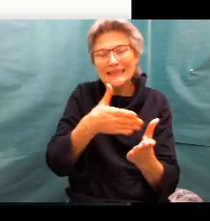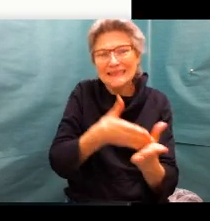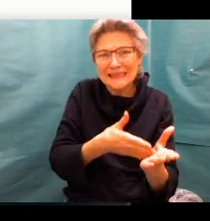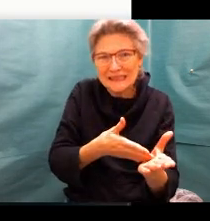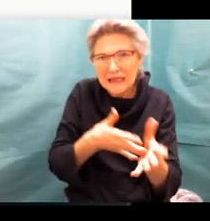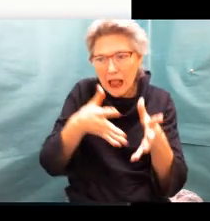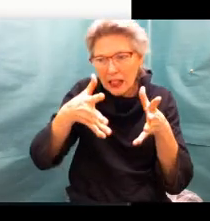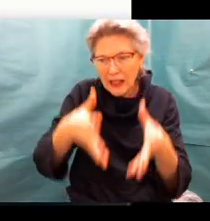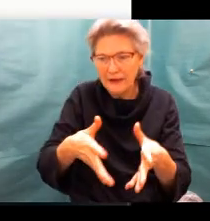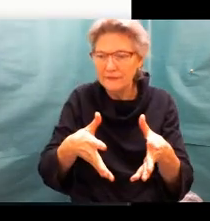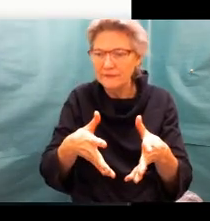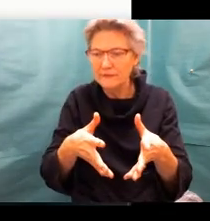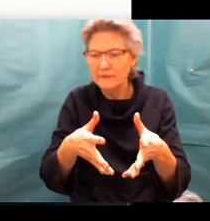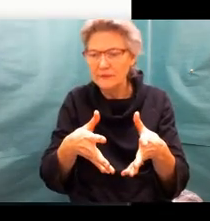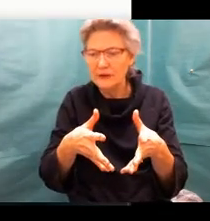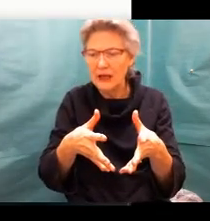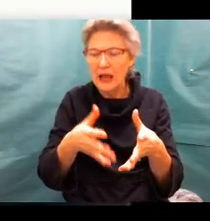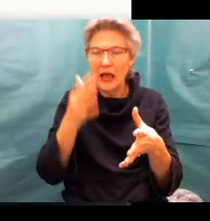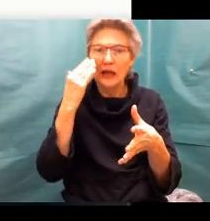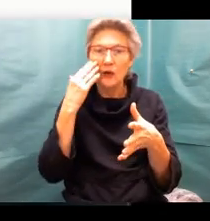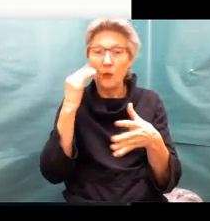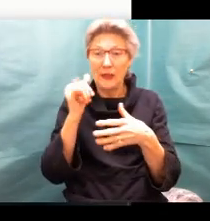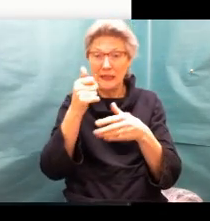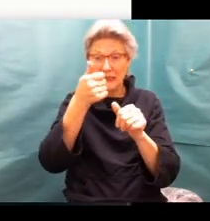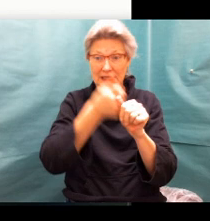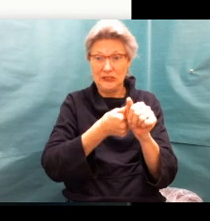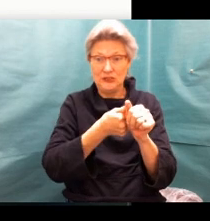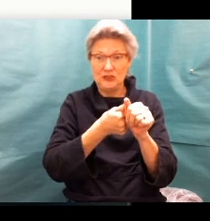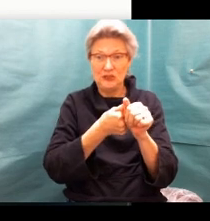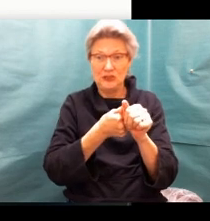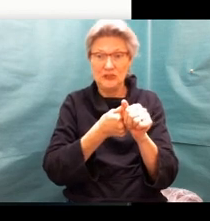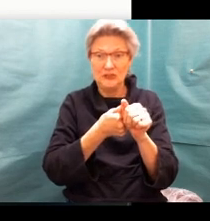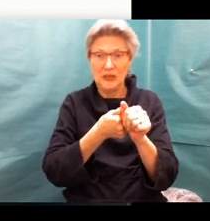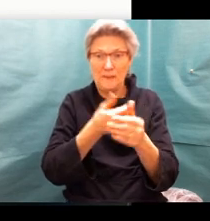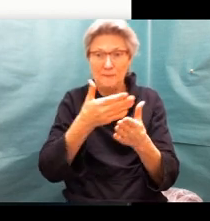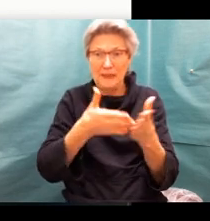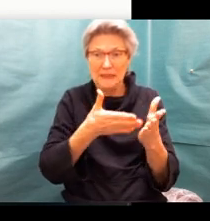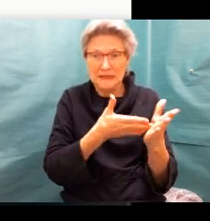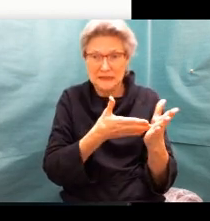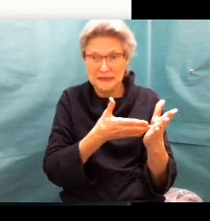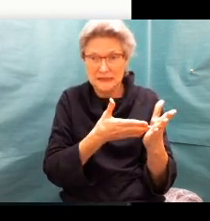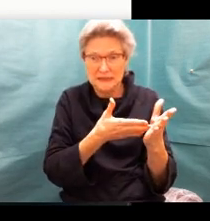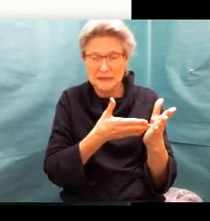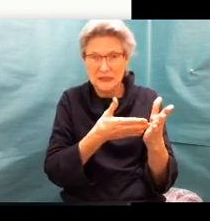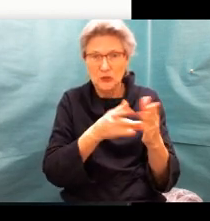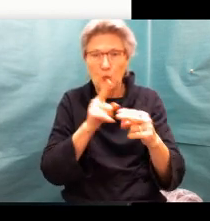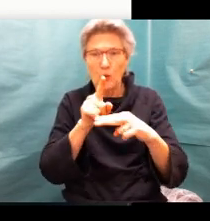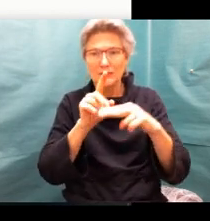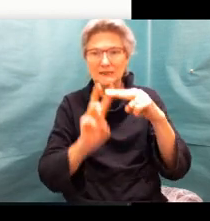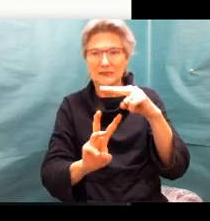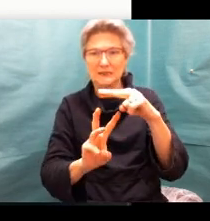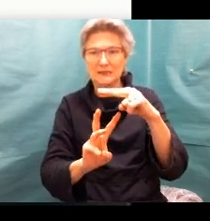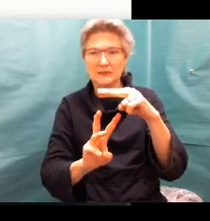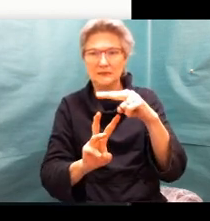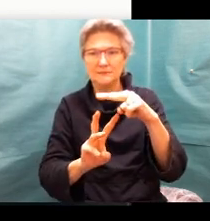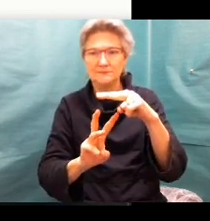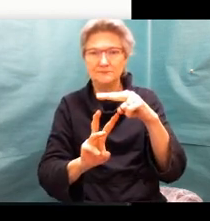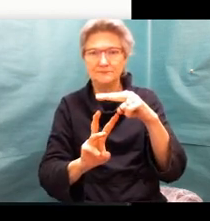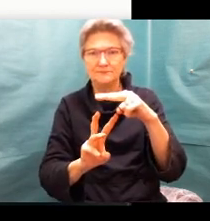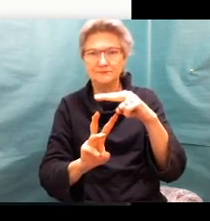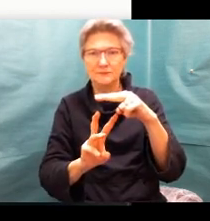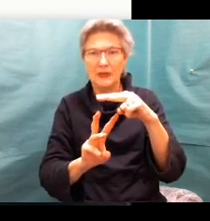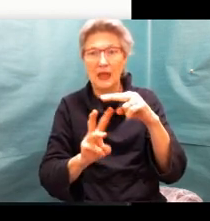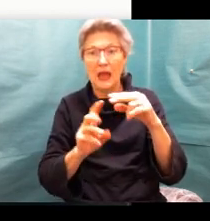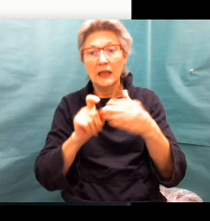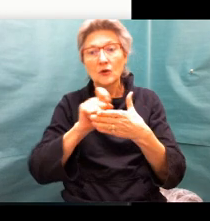that are left. And I know that each of those slices is 1/6. So